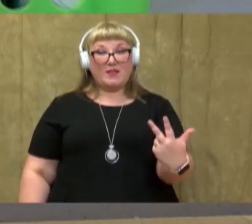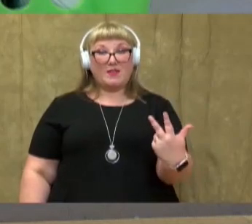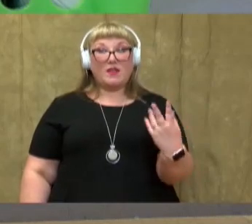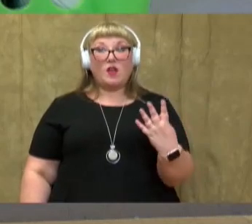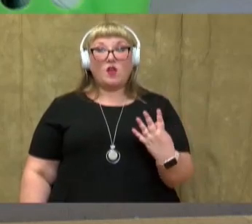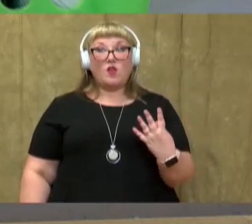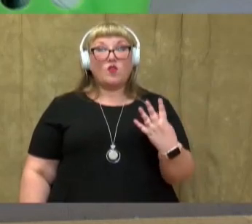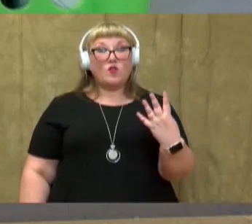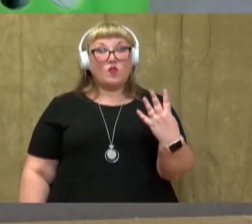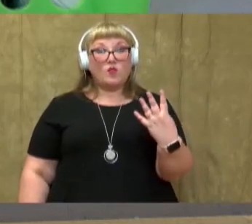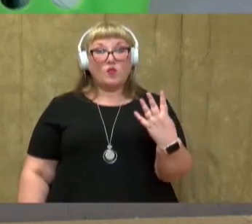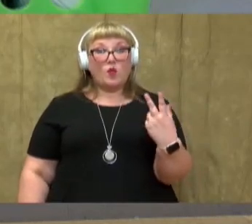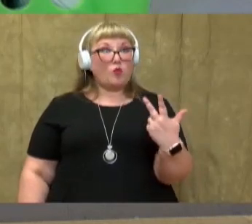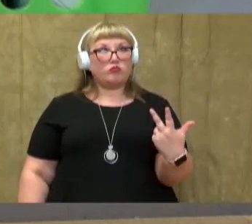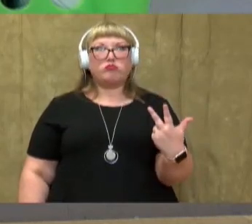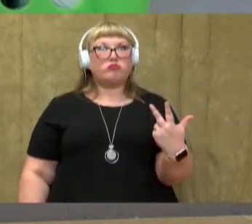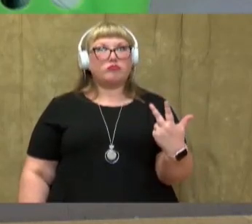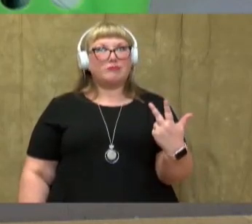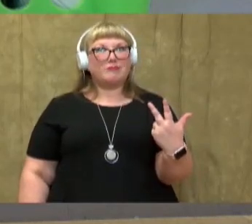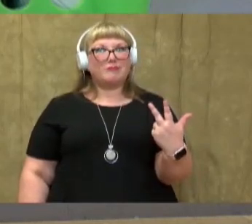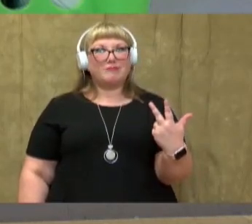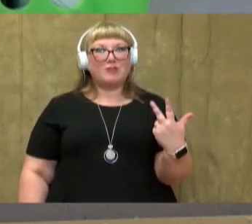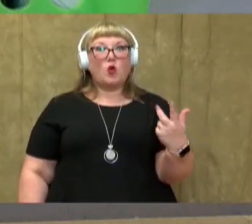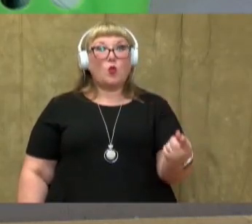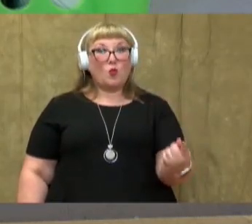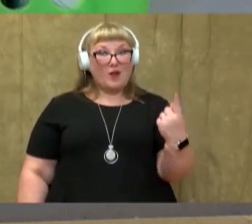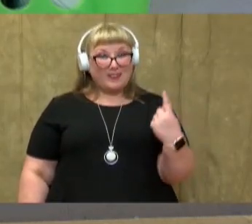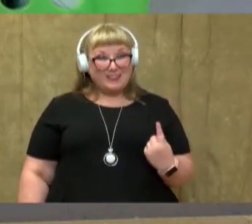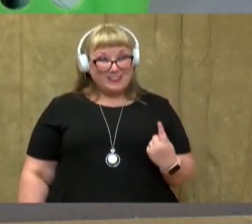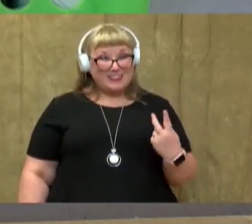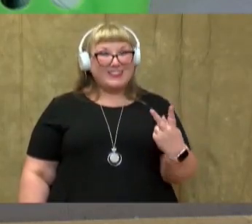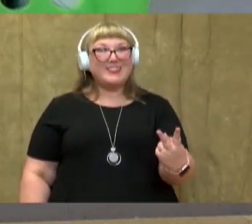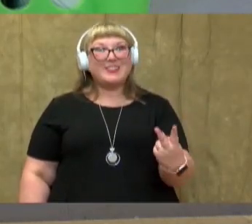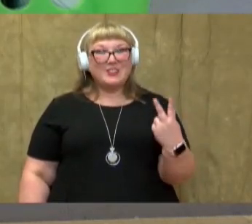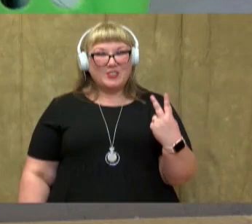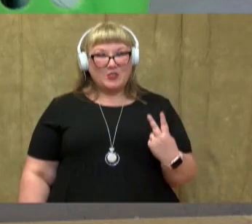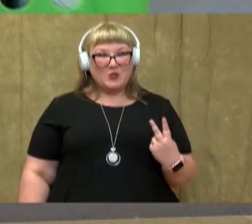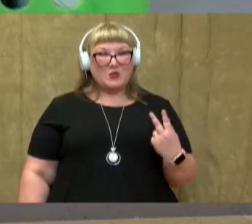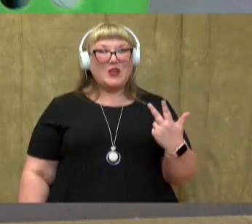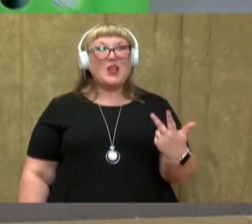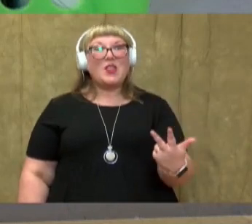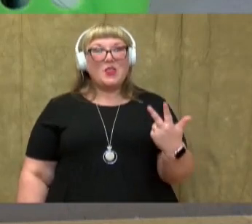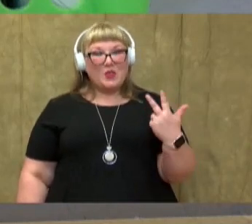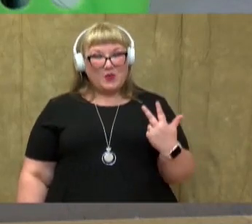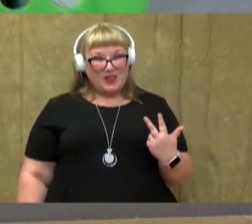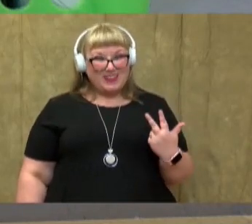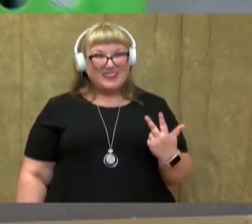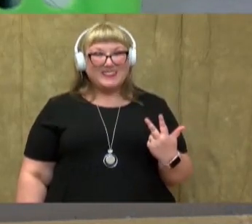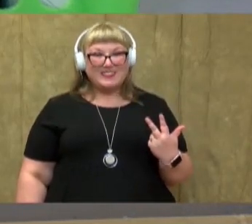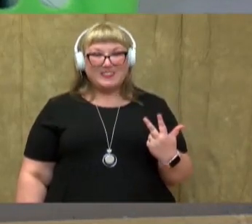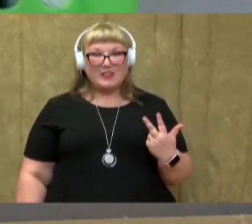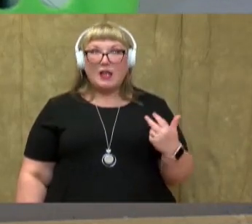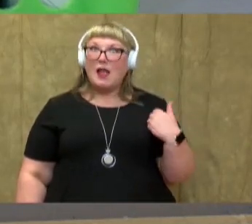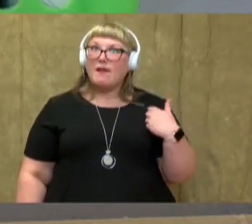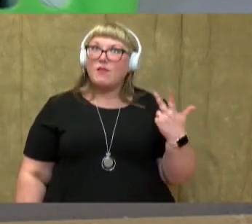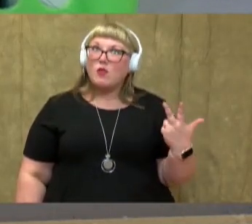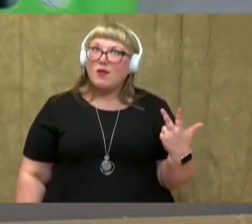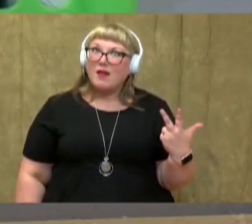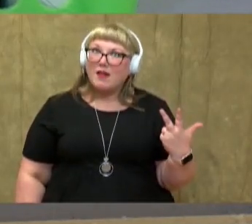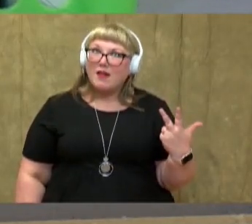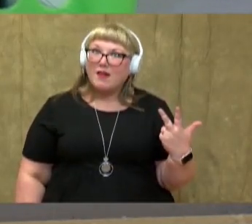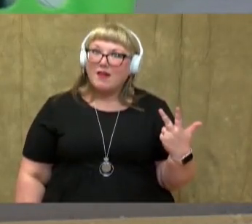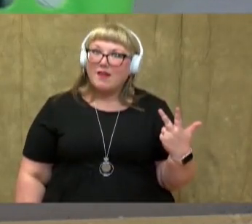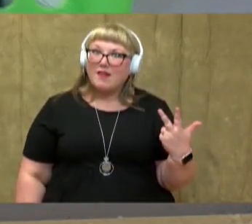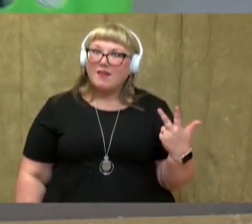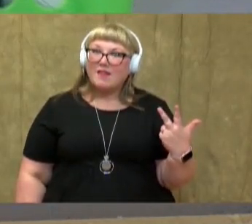three. Let's count them as we put them back in. One, two, three. We have three guinea